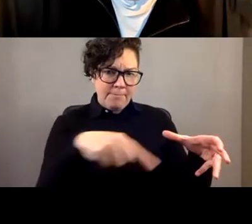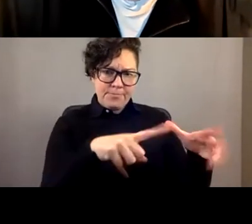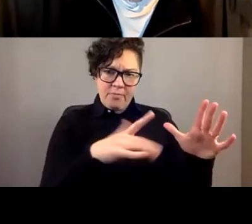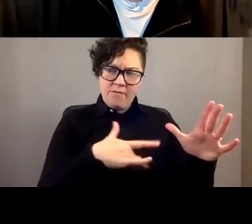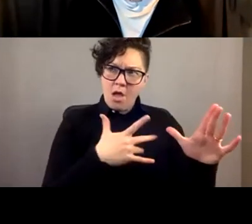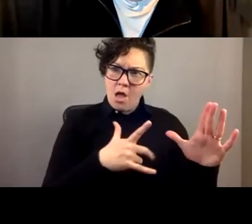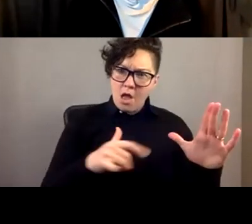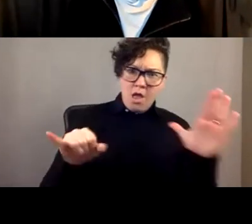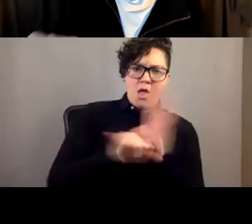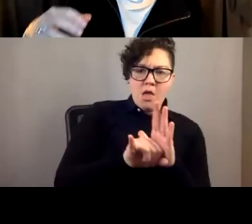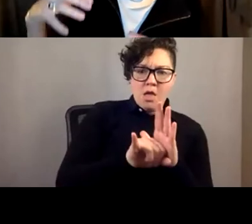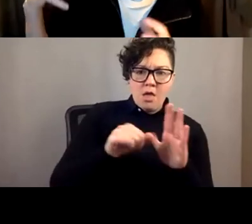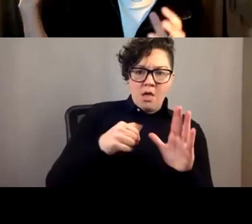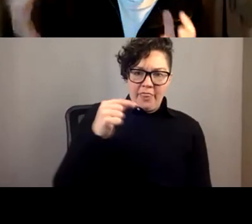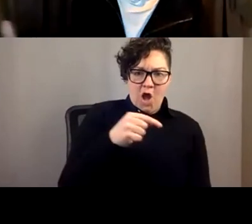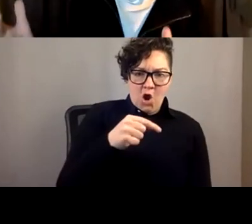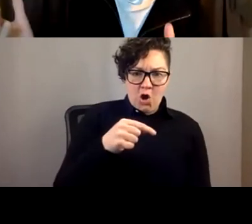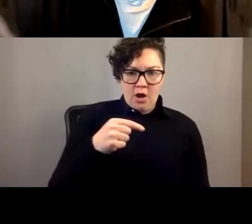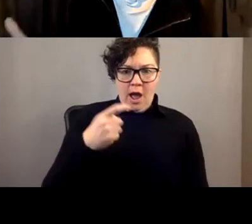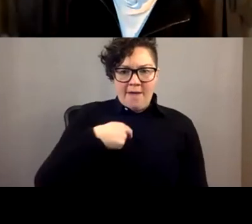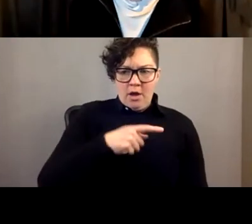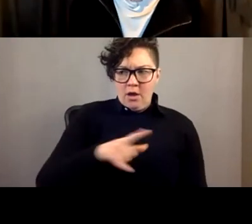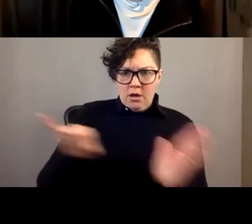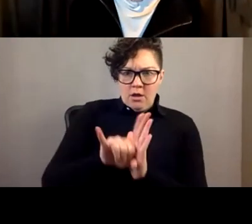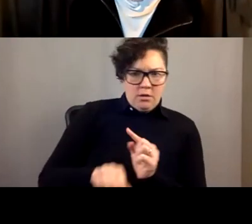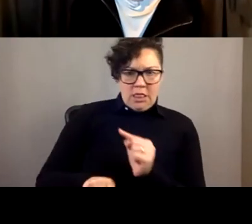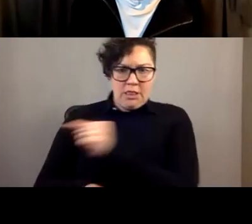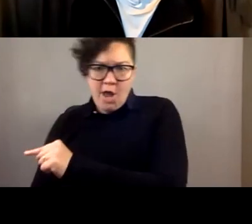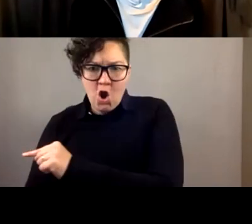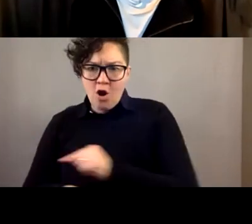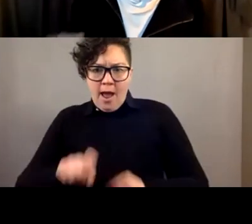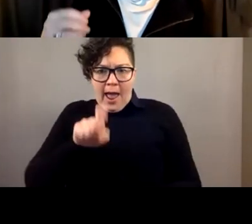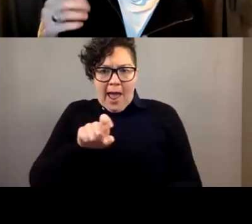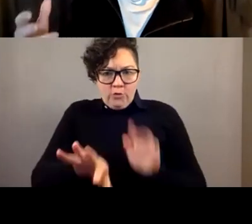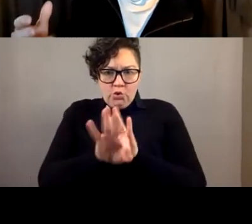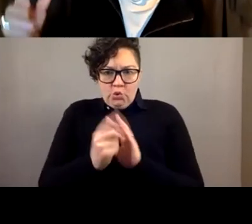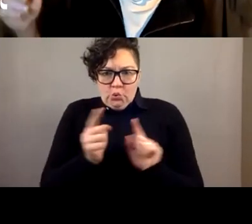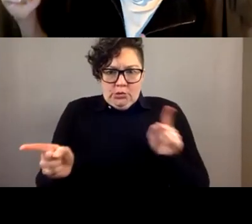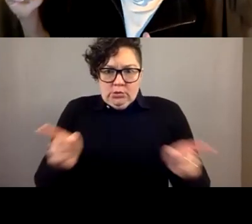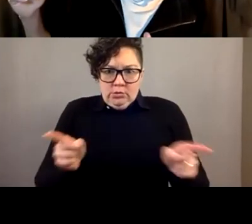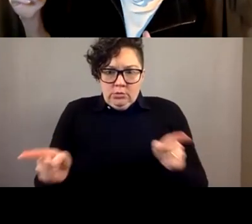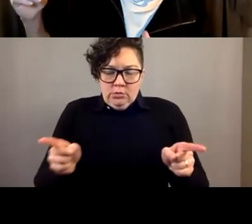one side or the other. And then there was an embodied nationality in that. And then